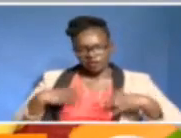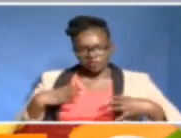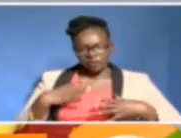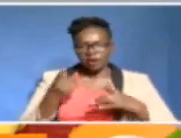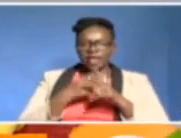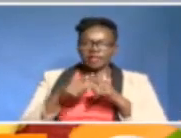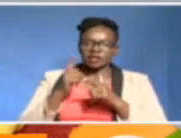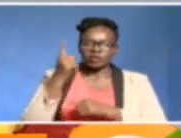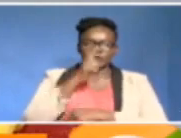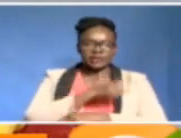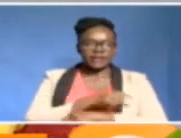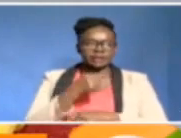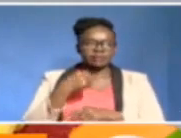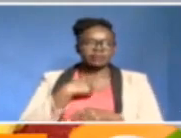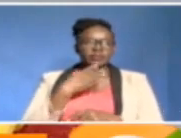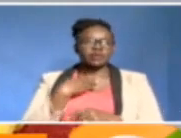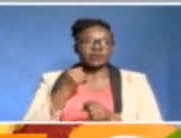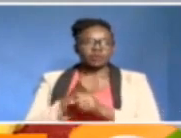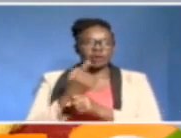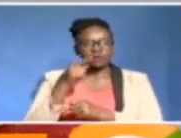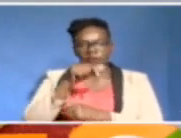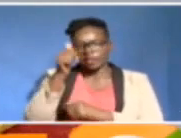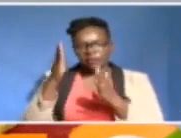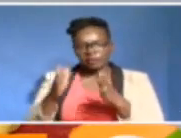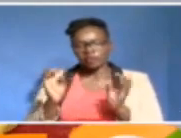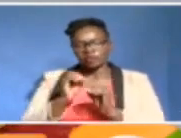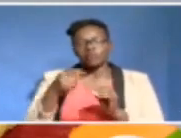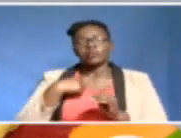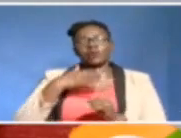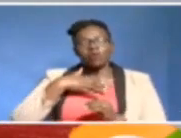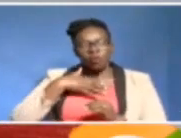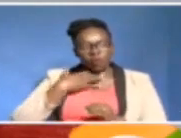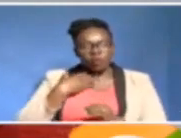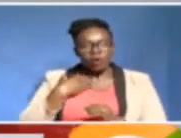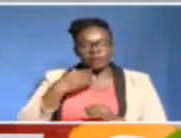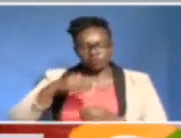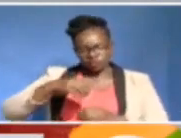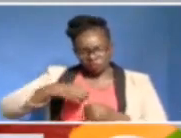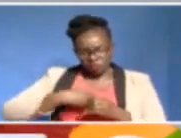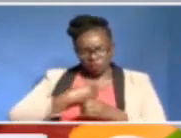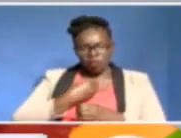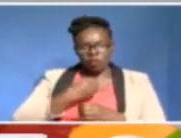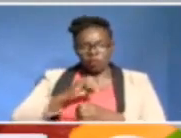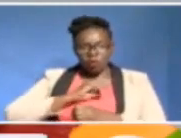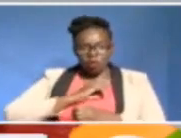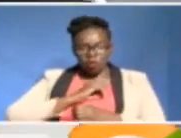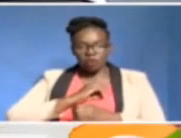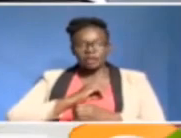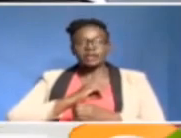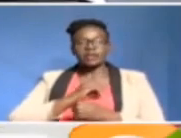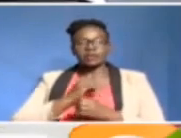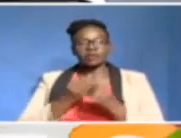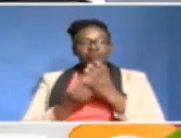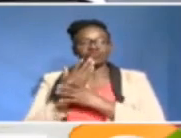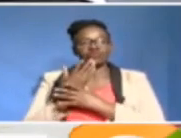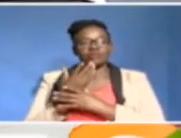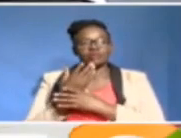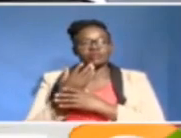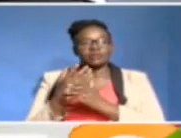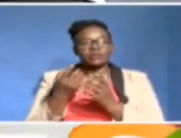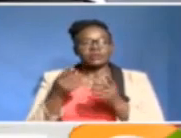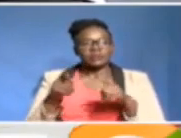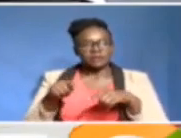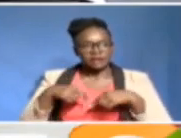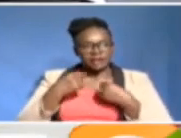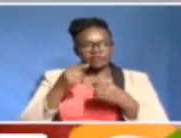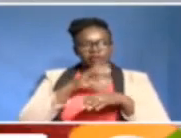I didn't want to work for anybody. I wanted to build myself because I realized nothing wrong with working for someone, but I wasn't comfortable enough because I